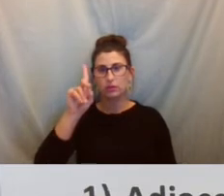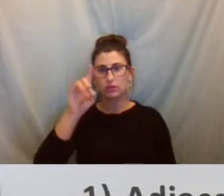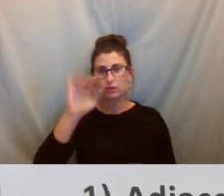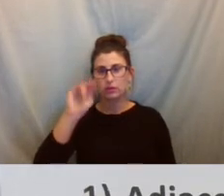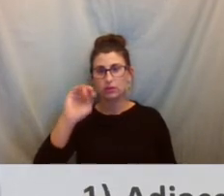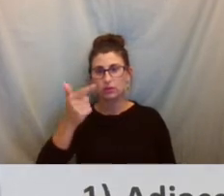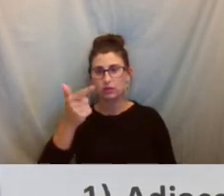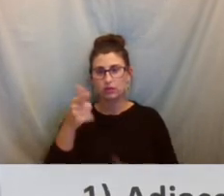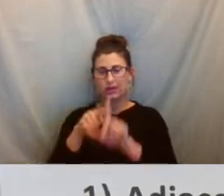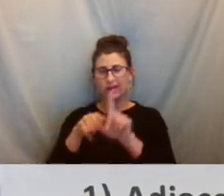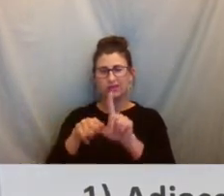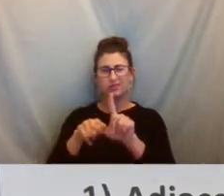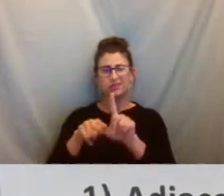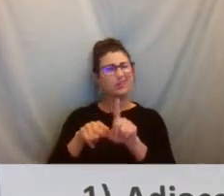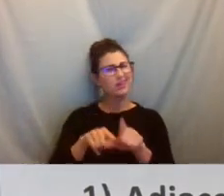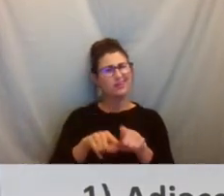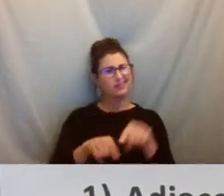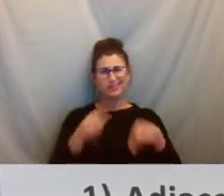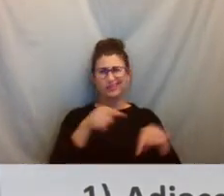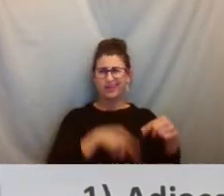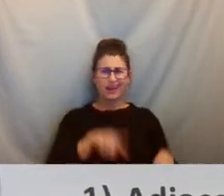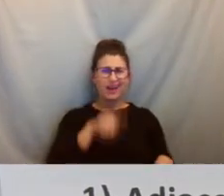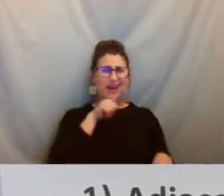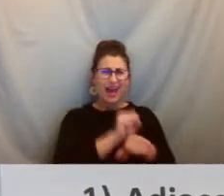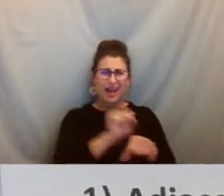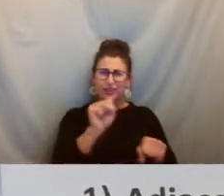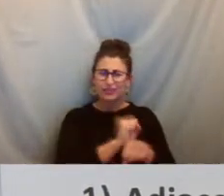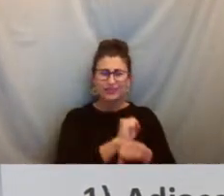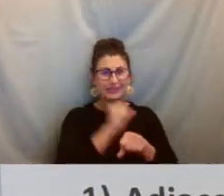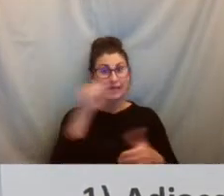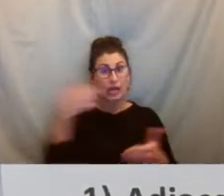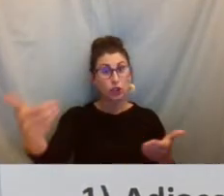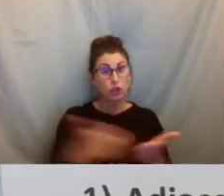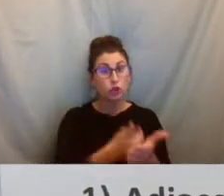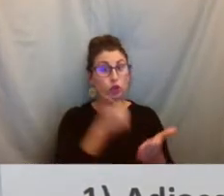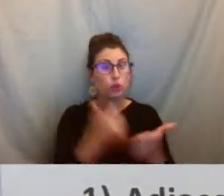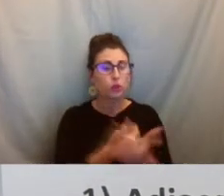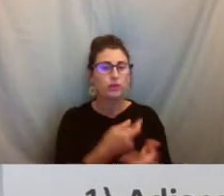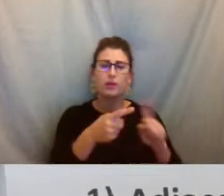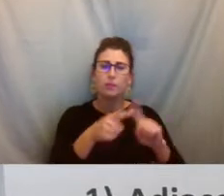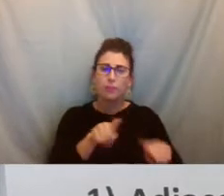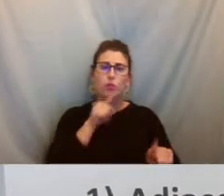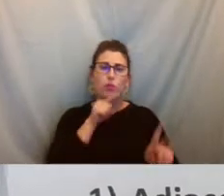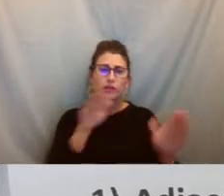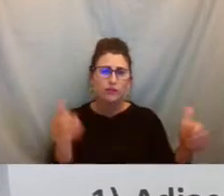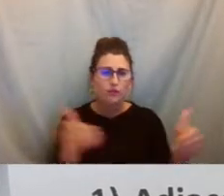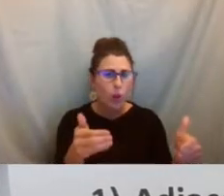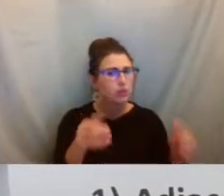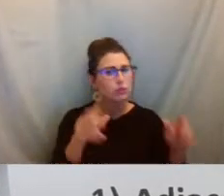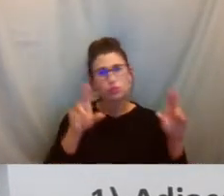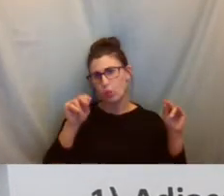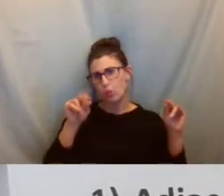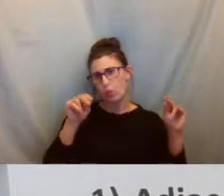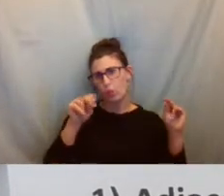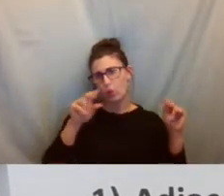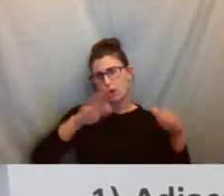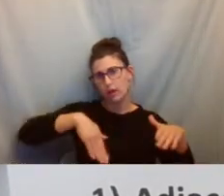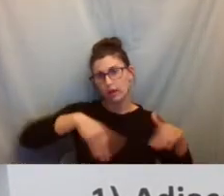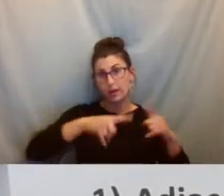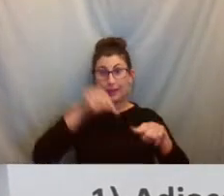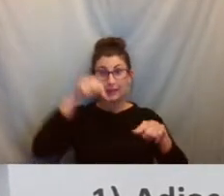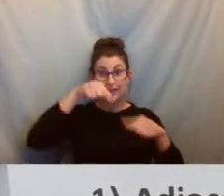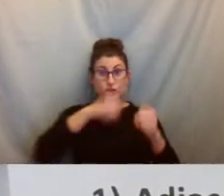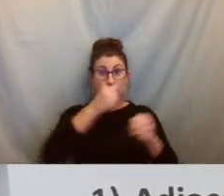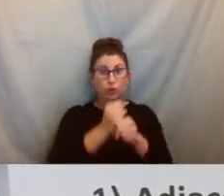Actually, it's not really new. We just didn't spend that much time on it. But we're going to be looking at this a